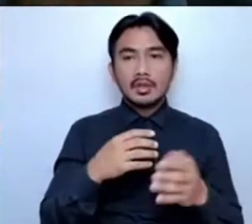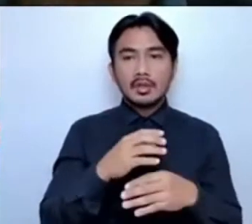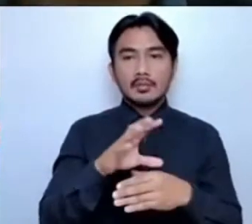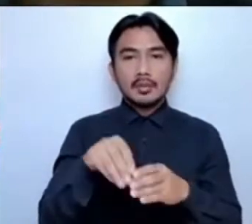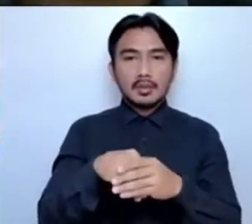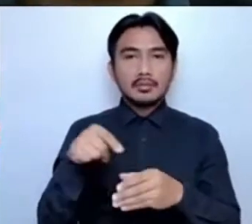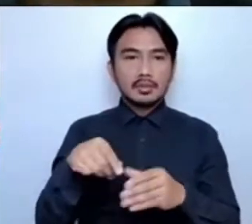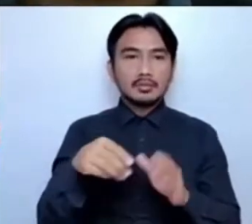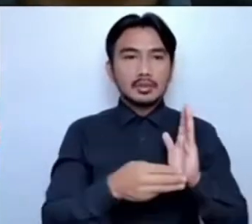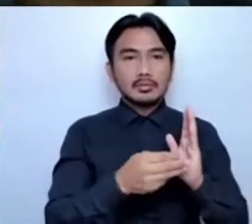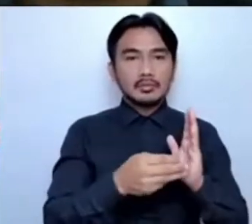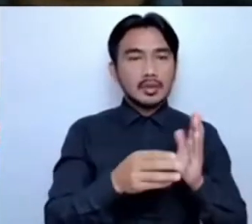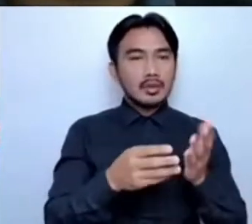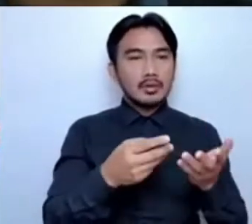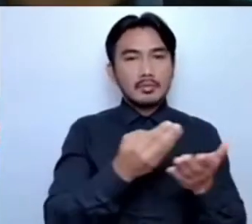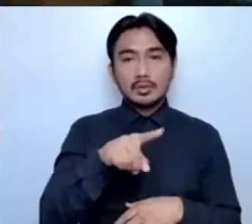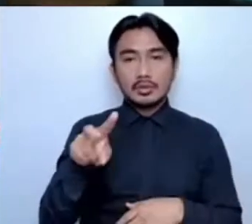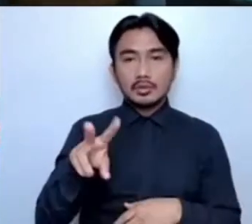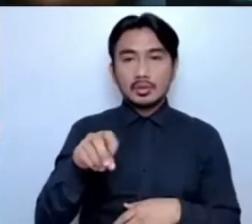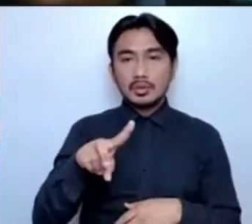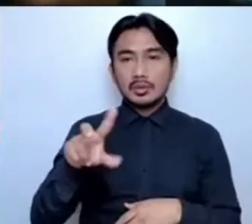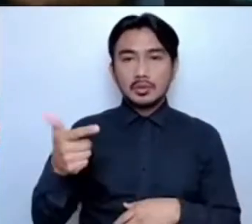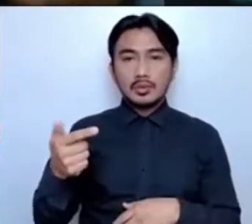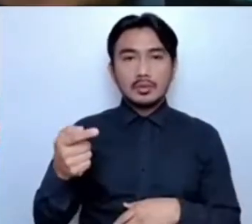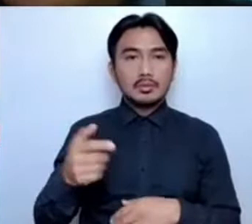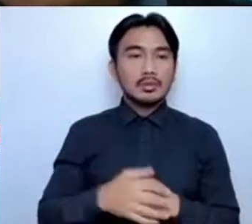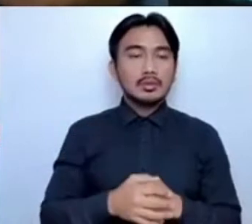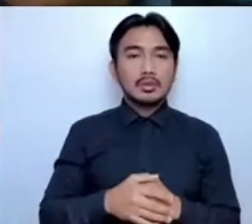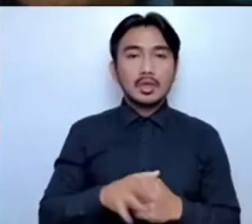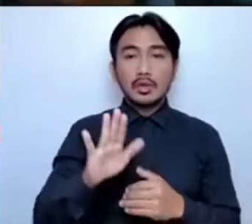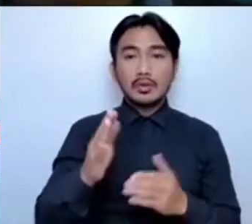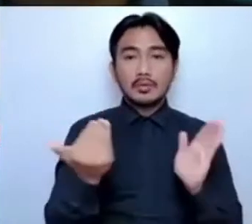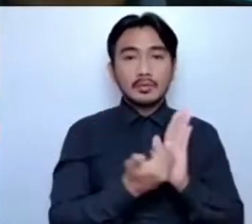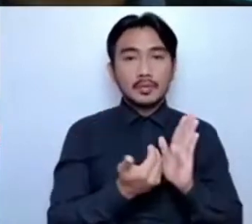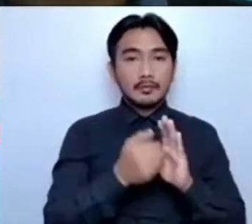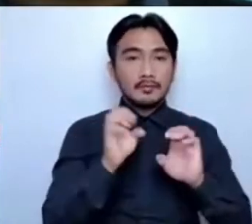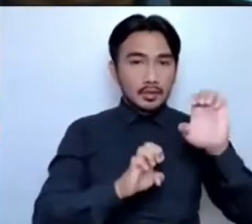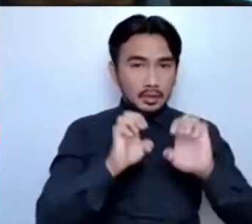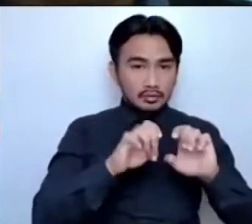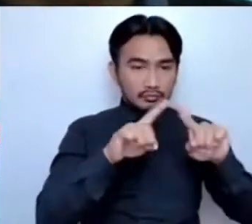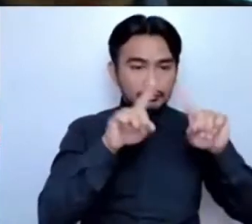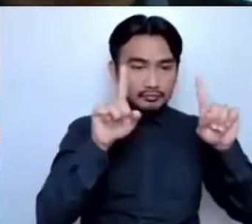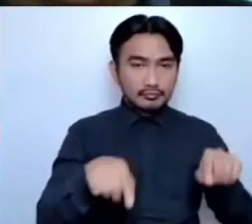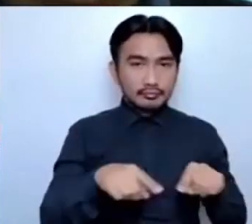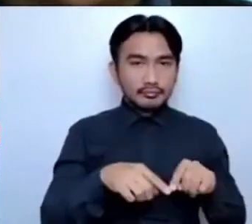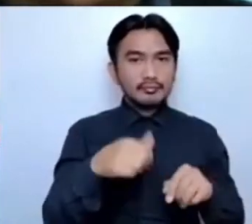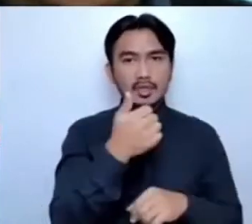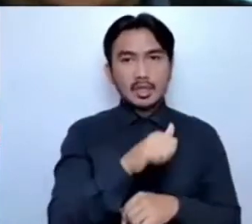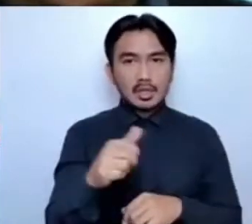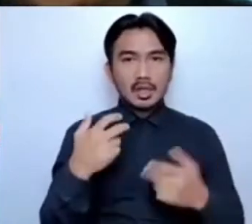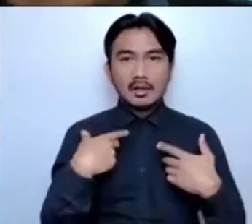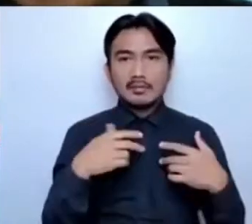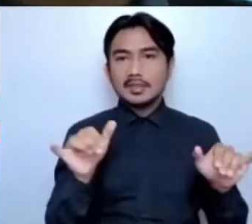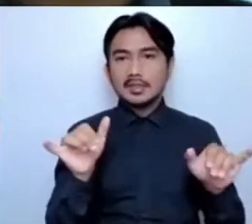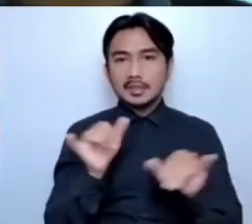for School Year 2020 or 2021. Your proof of evaluation may also be any other similar or contextualized